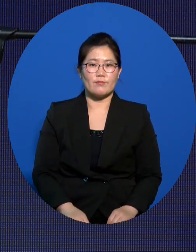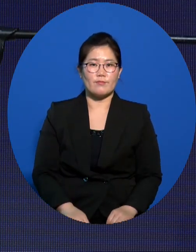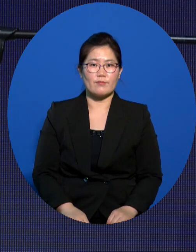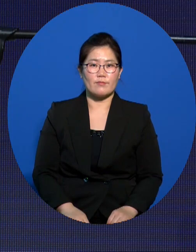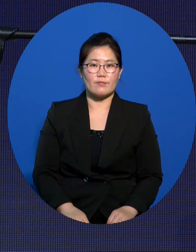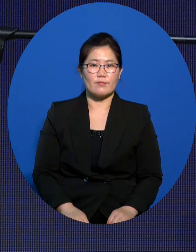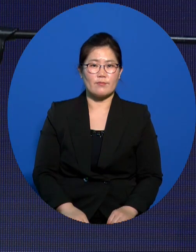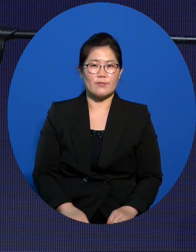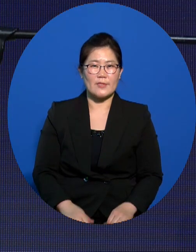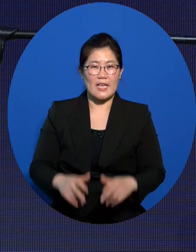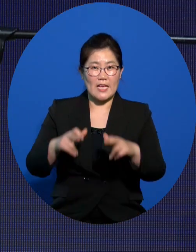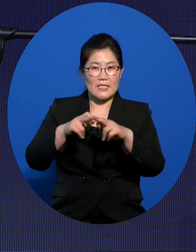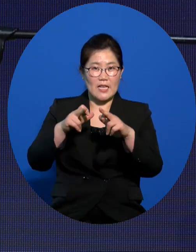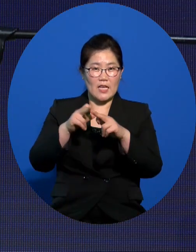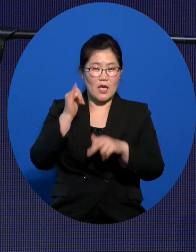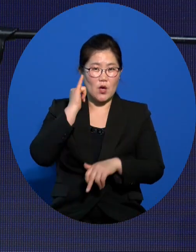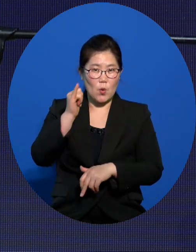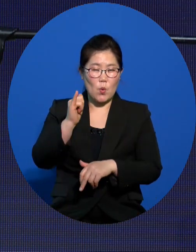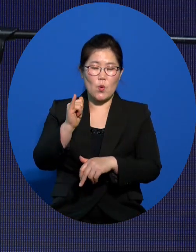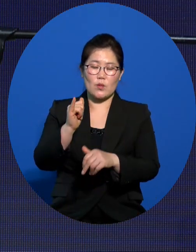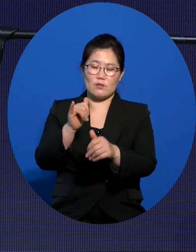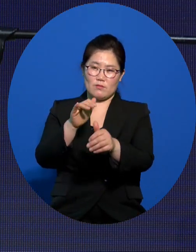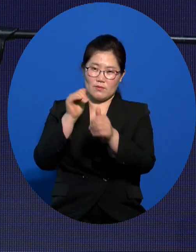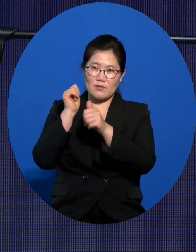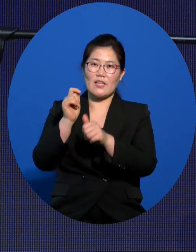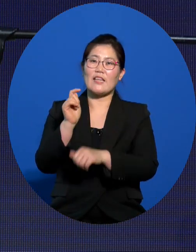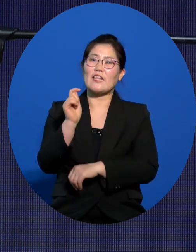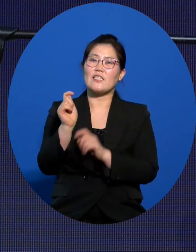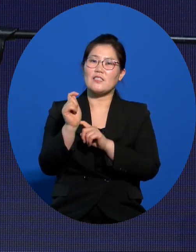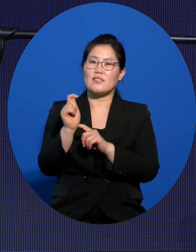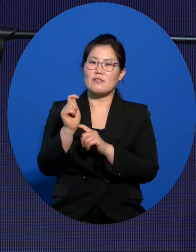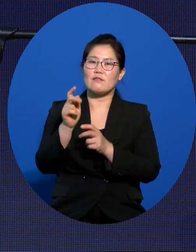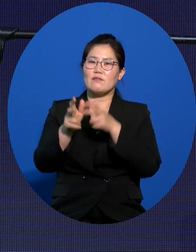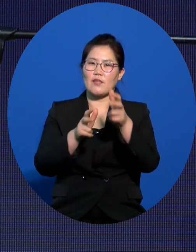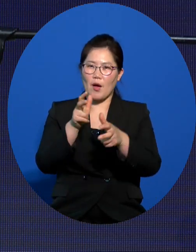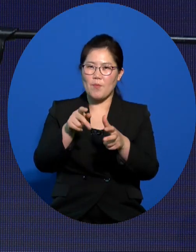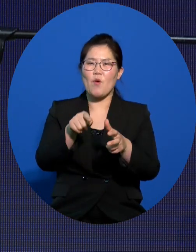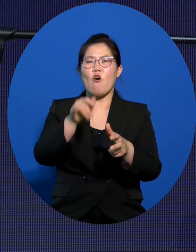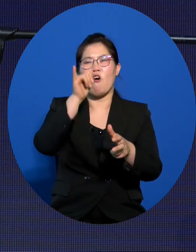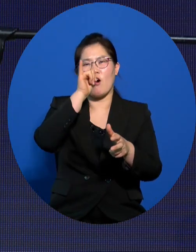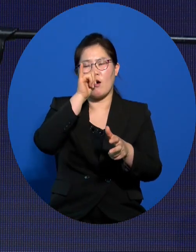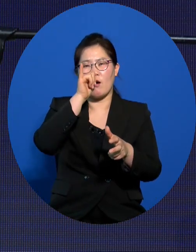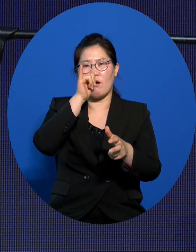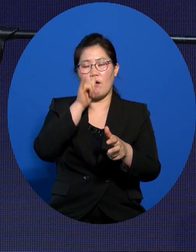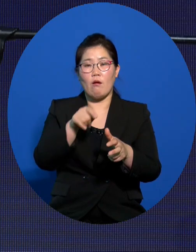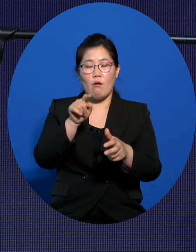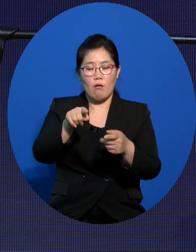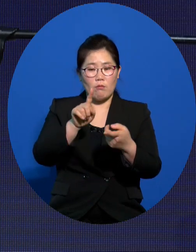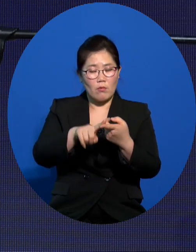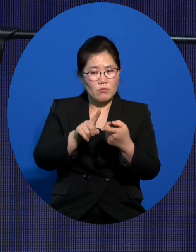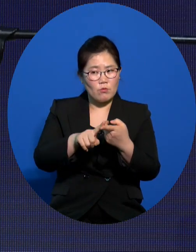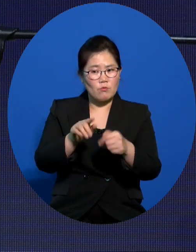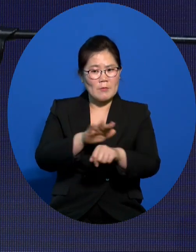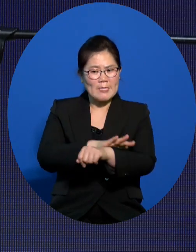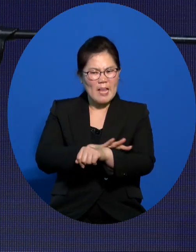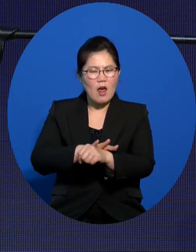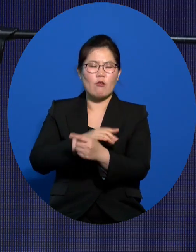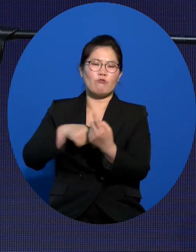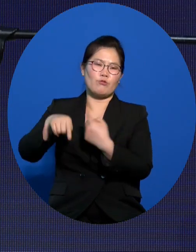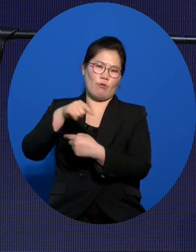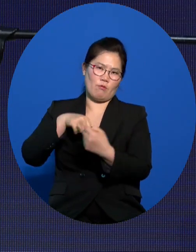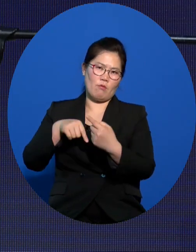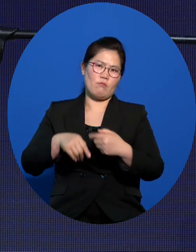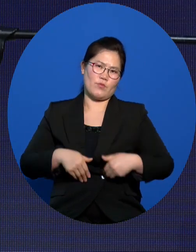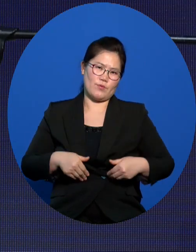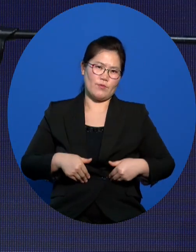can see that there can be much change coming in the future. But at this moment, there is